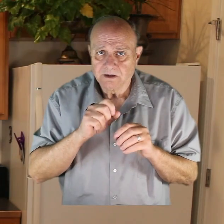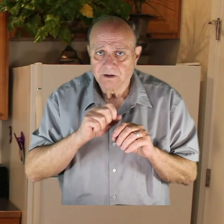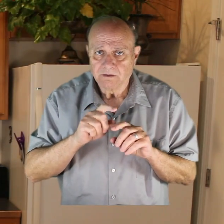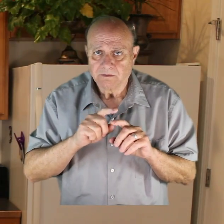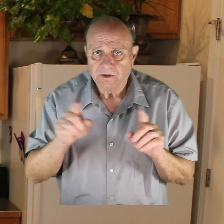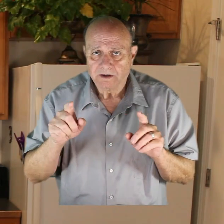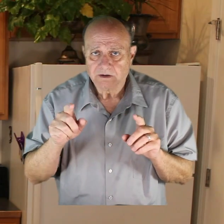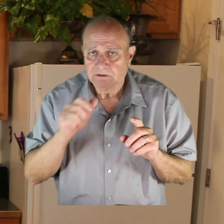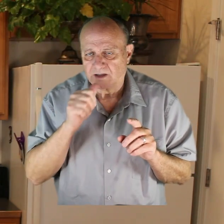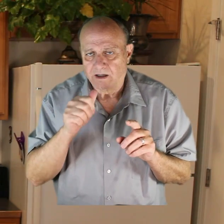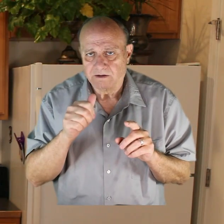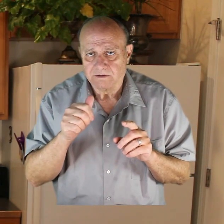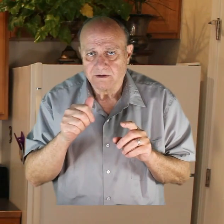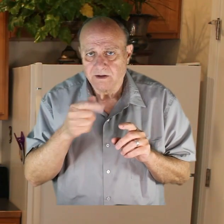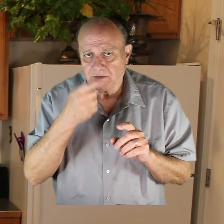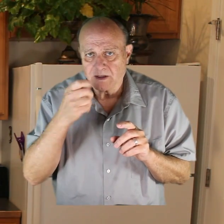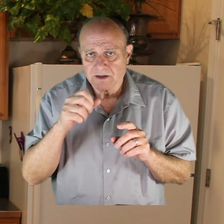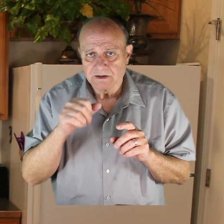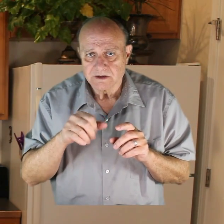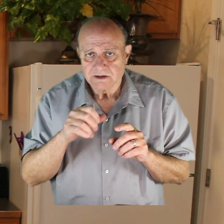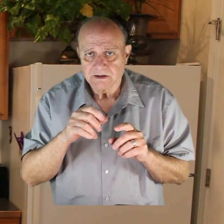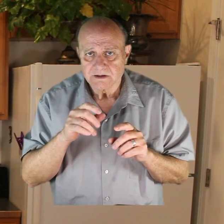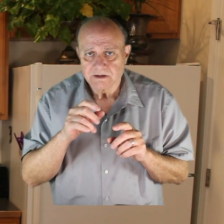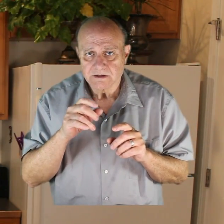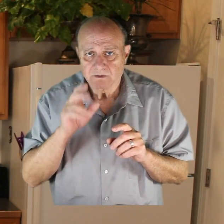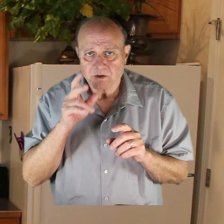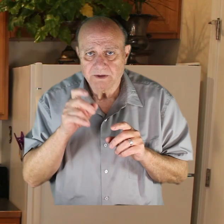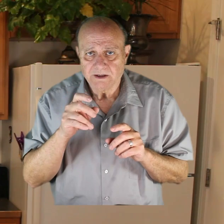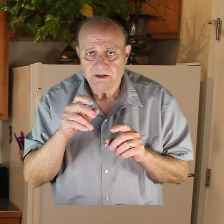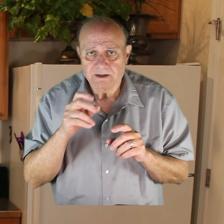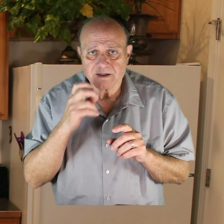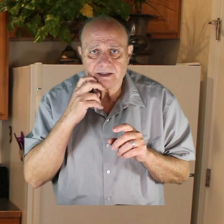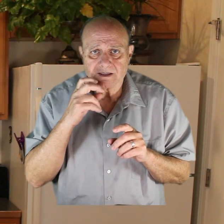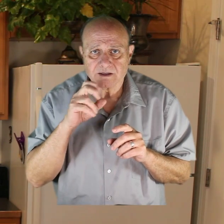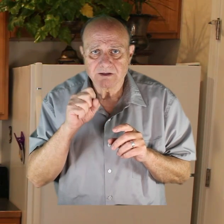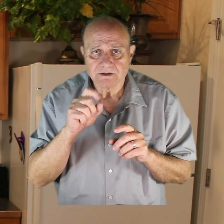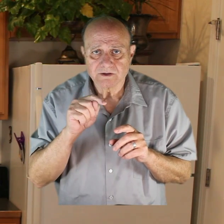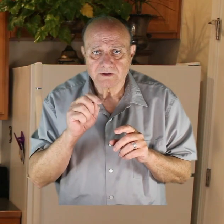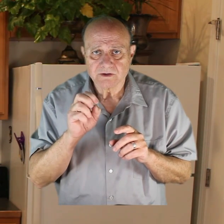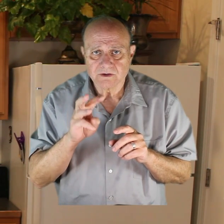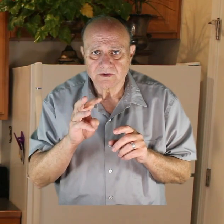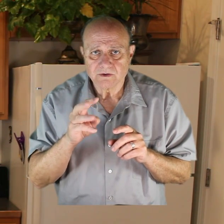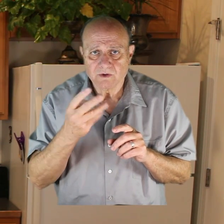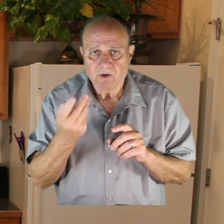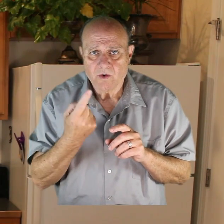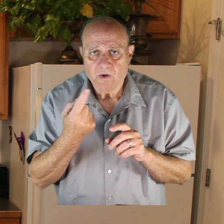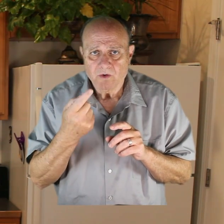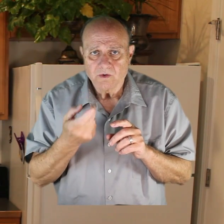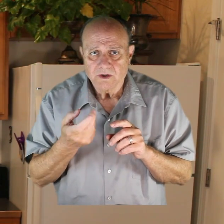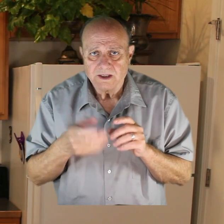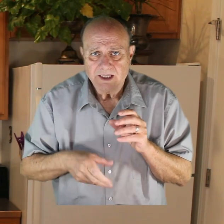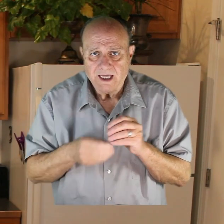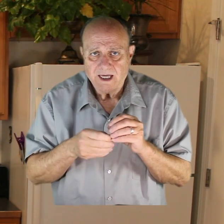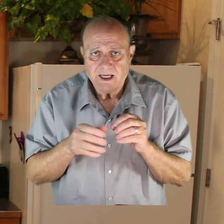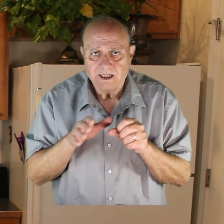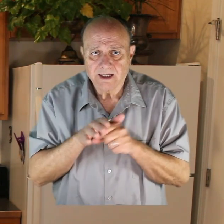As this is a thicker stew, we don't want to add any more water than necessary. Now when we add the potato, we may end